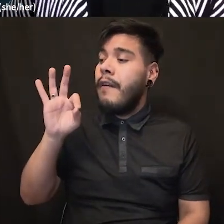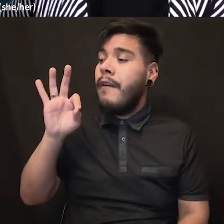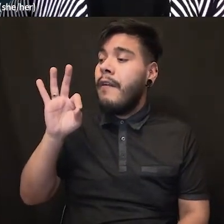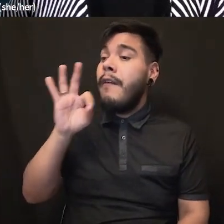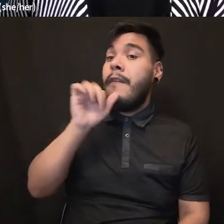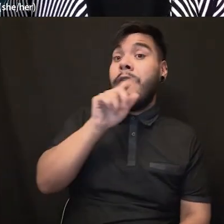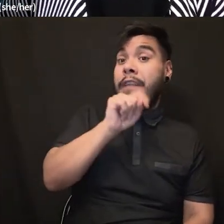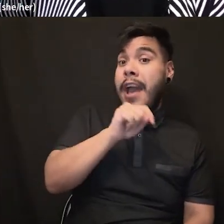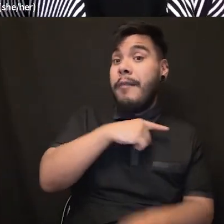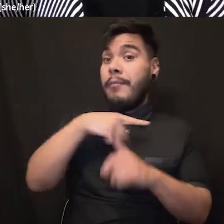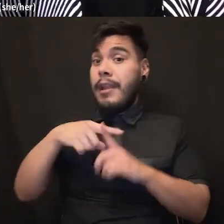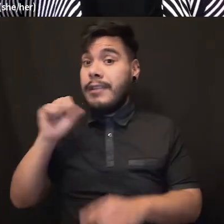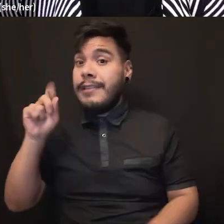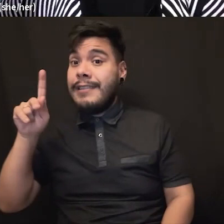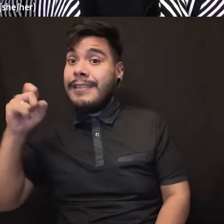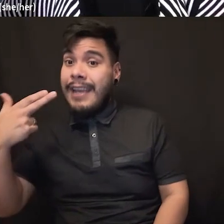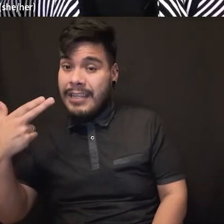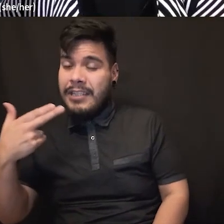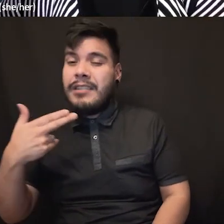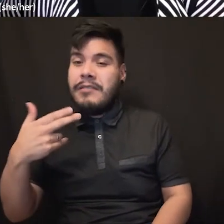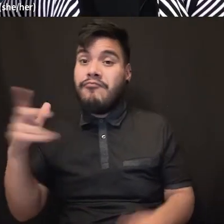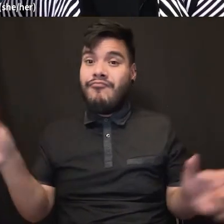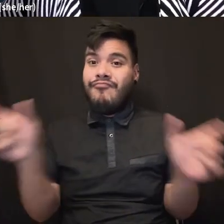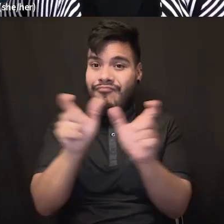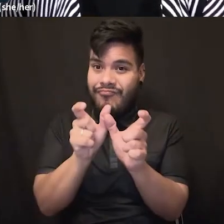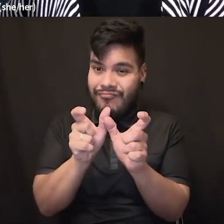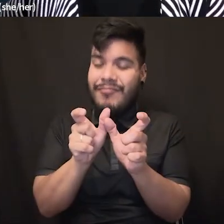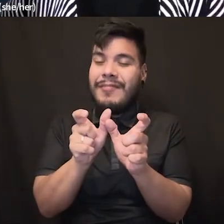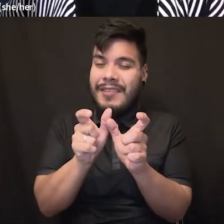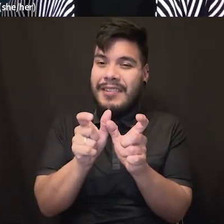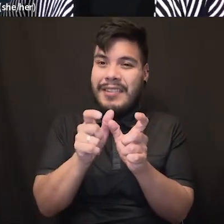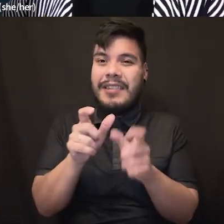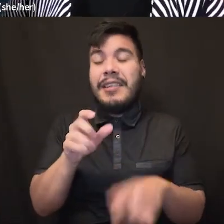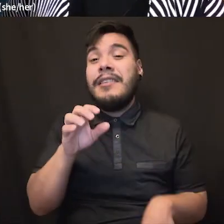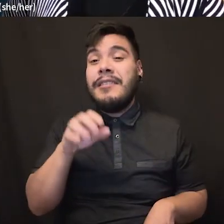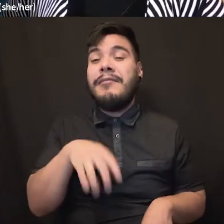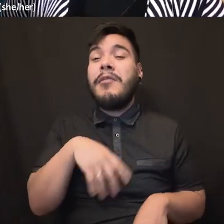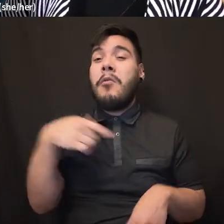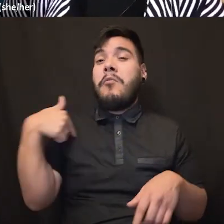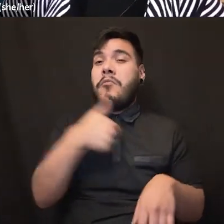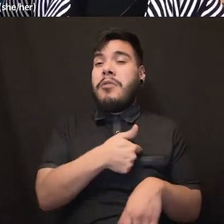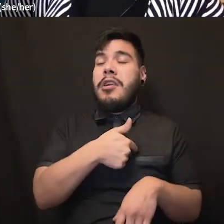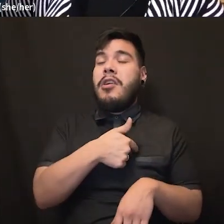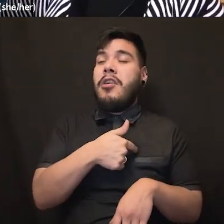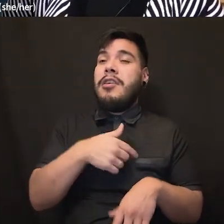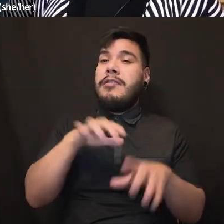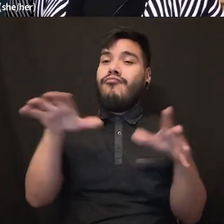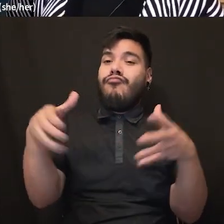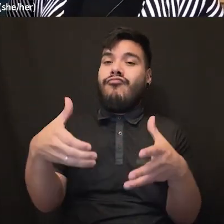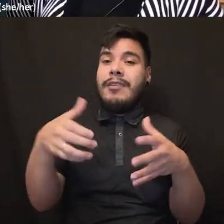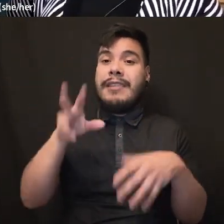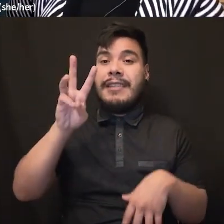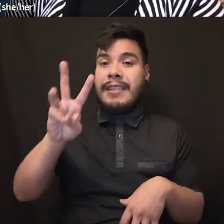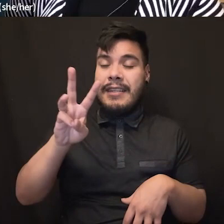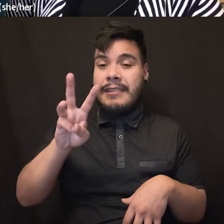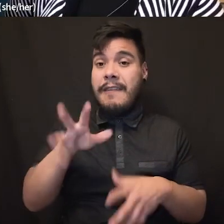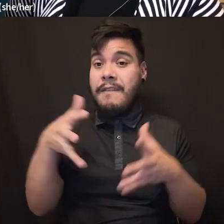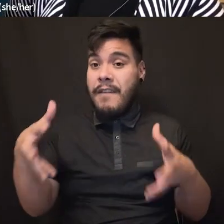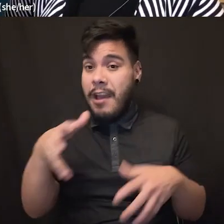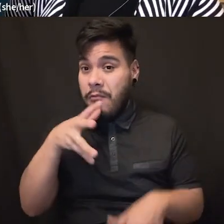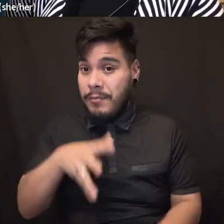equals fetch comedy. We are a group of six fat women who